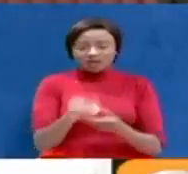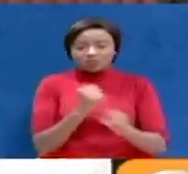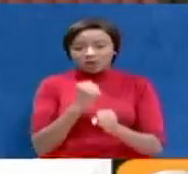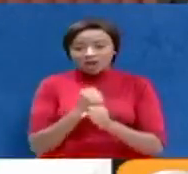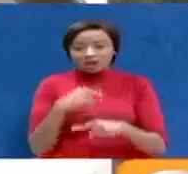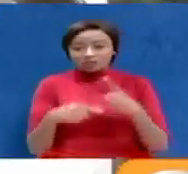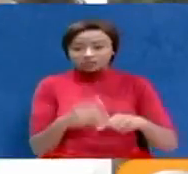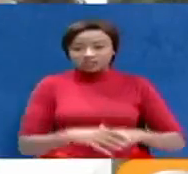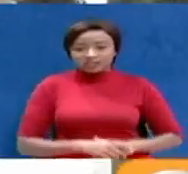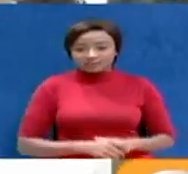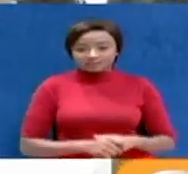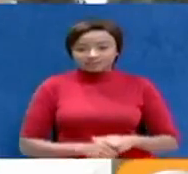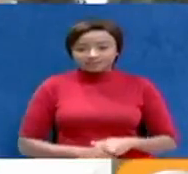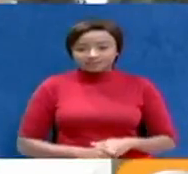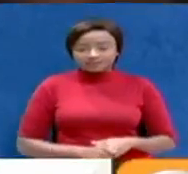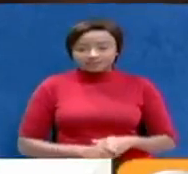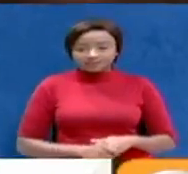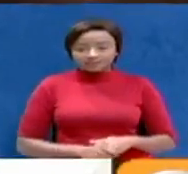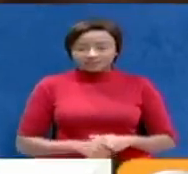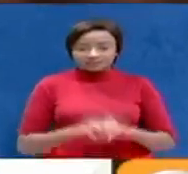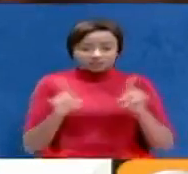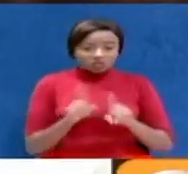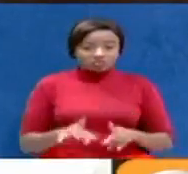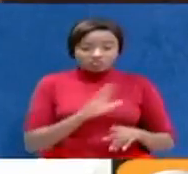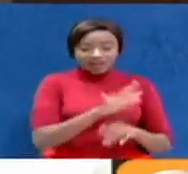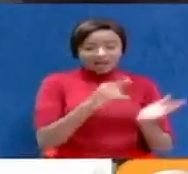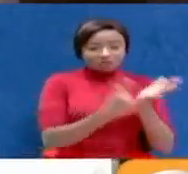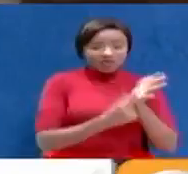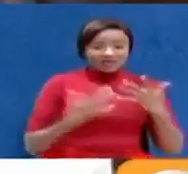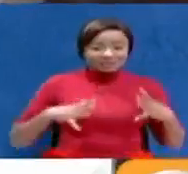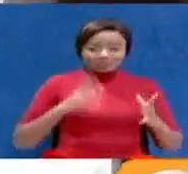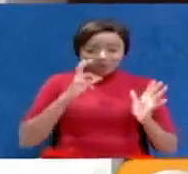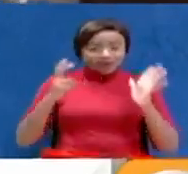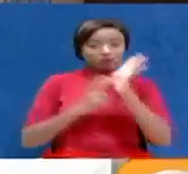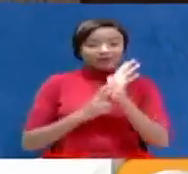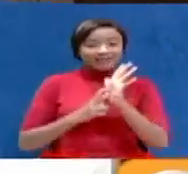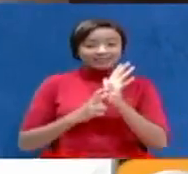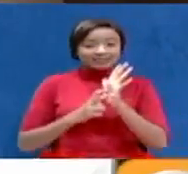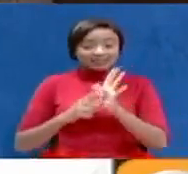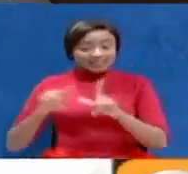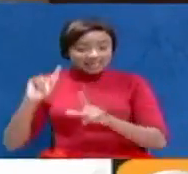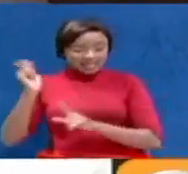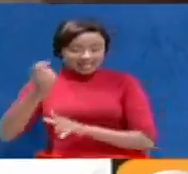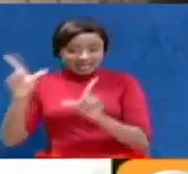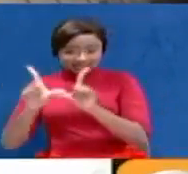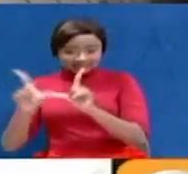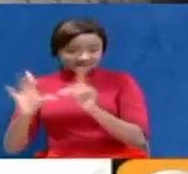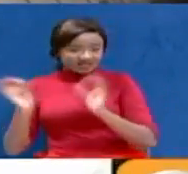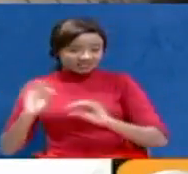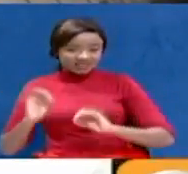is the refusal by Ugandan authorities to recognize COVID-free certificates issued by Kenyan